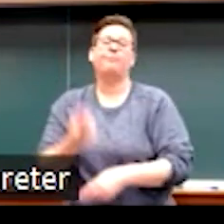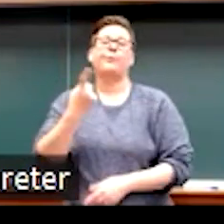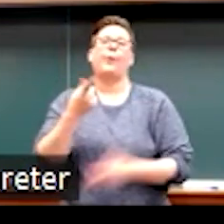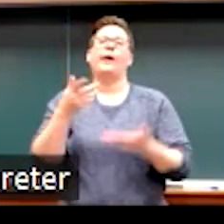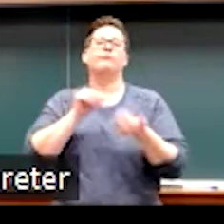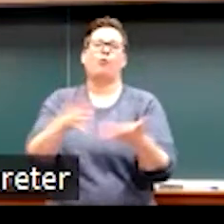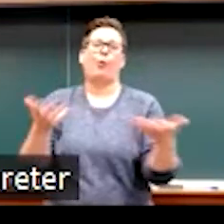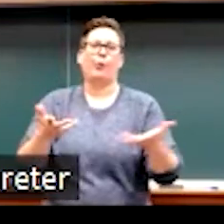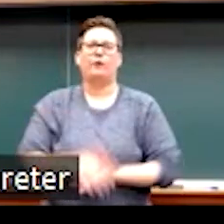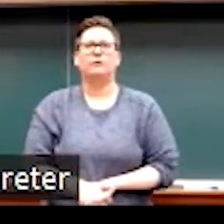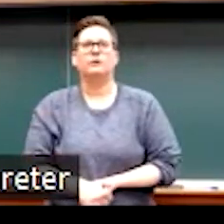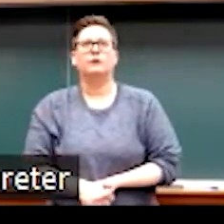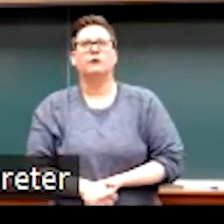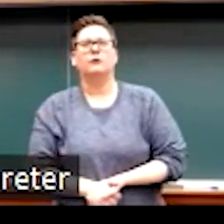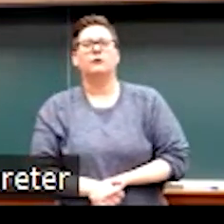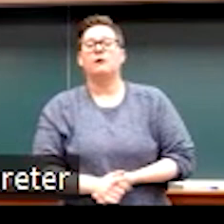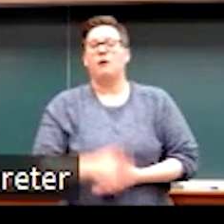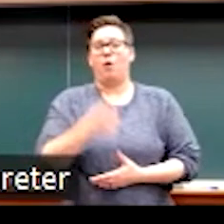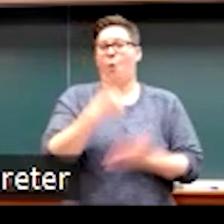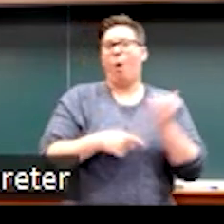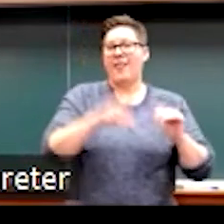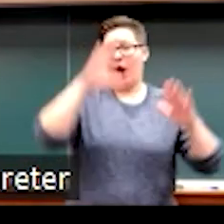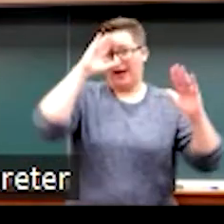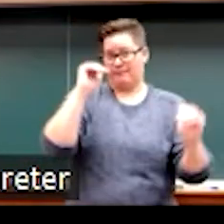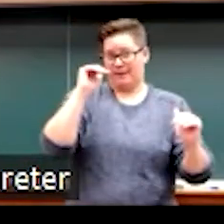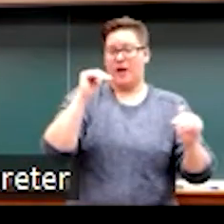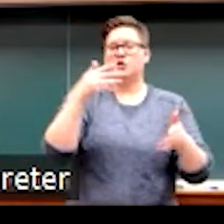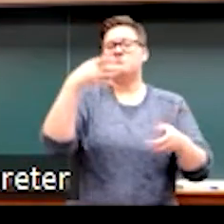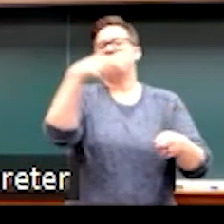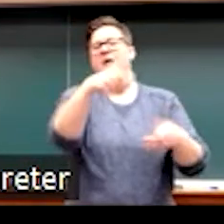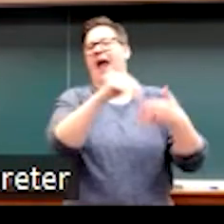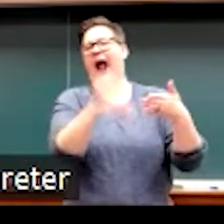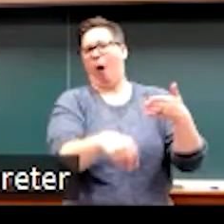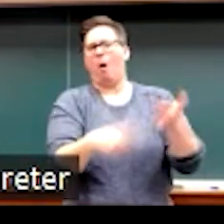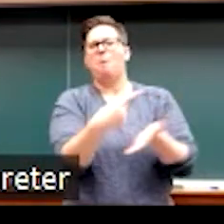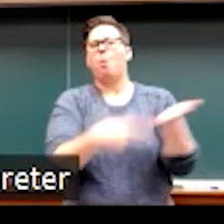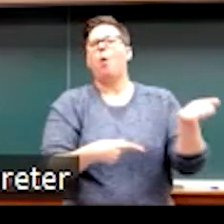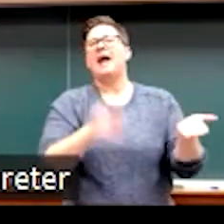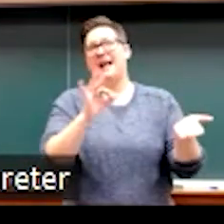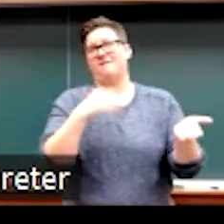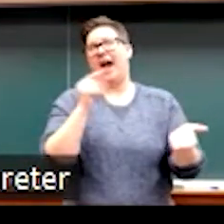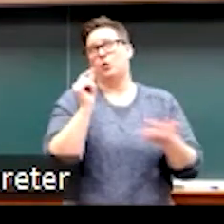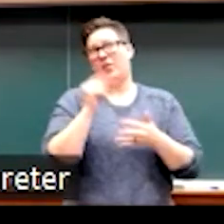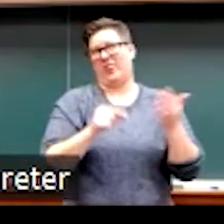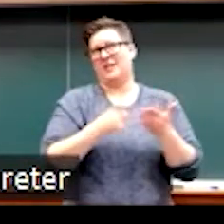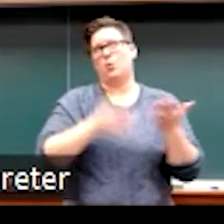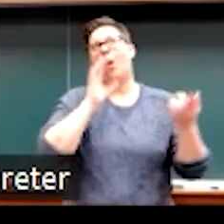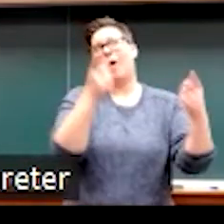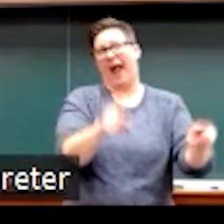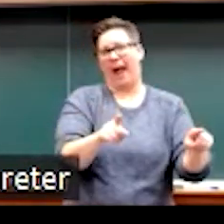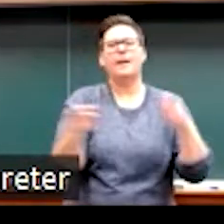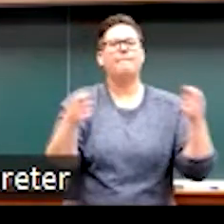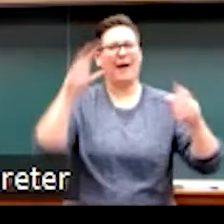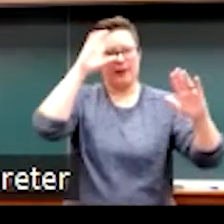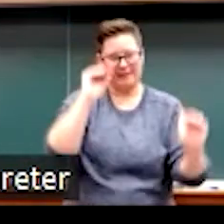that is to address their expectations, their outcome expectancies for what will happen if I do this. But then to get